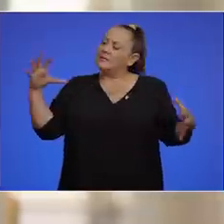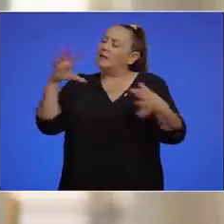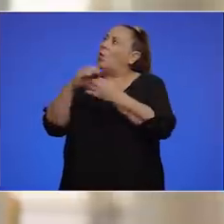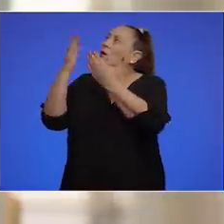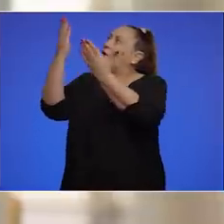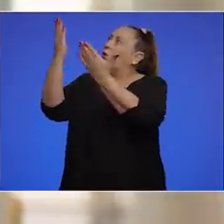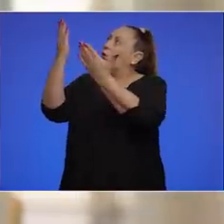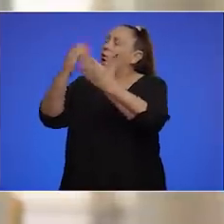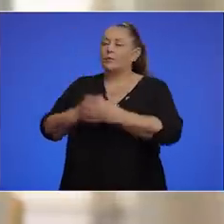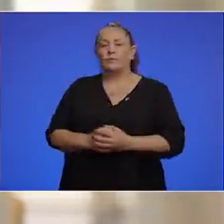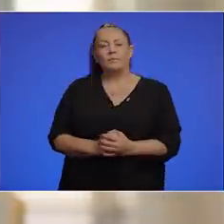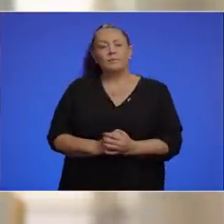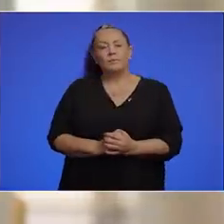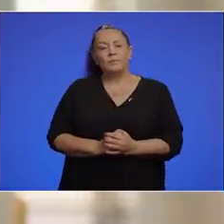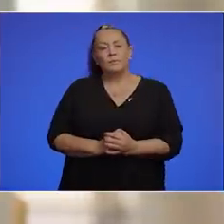heritage.